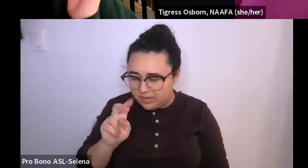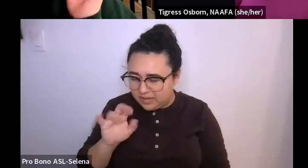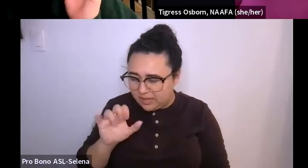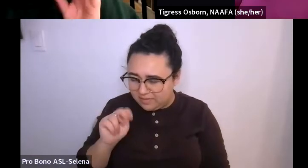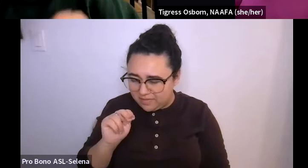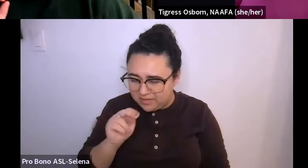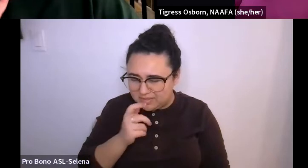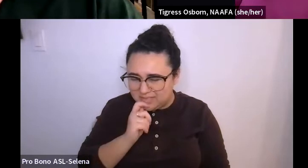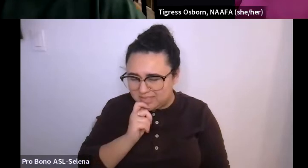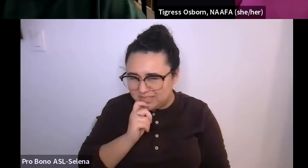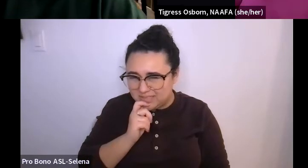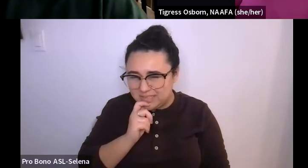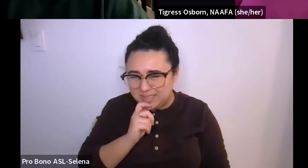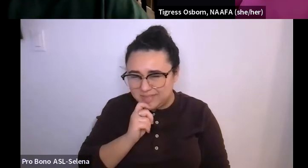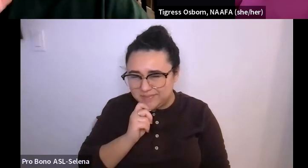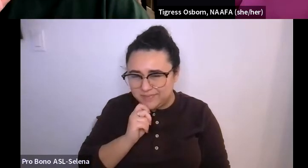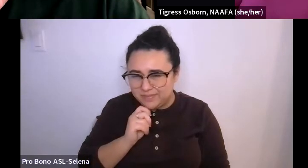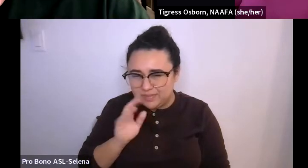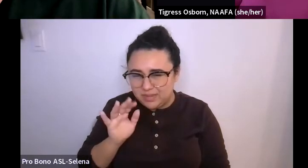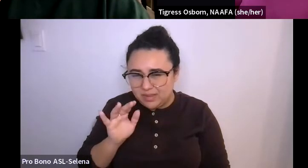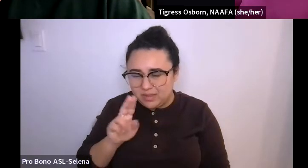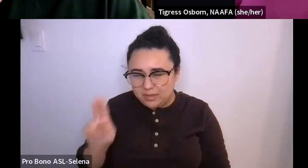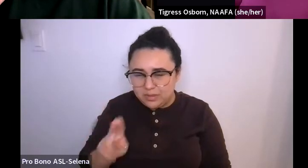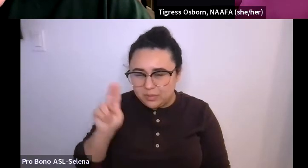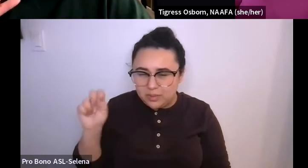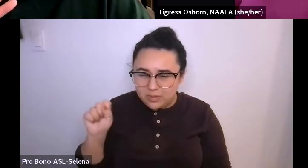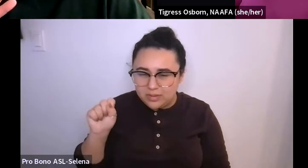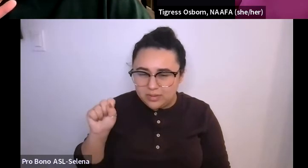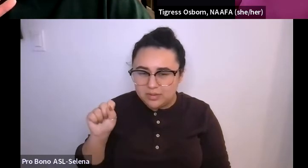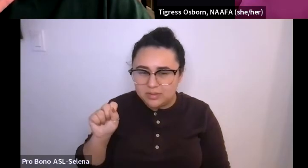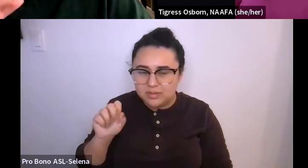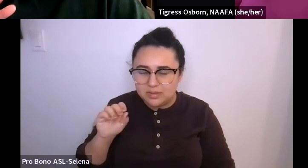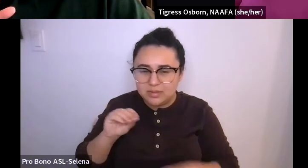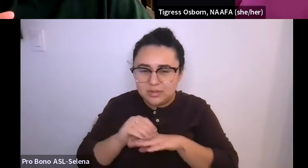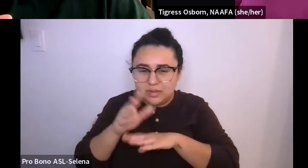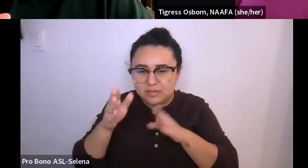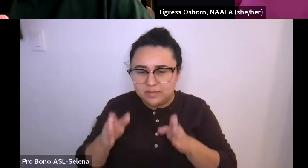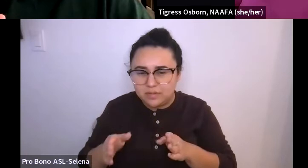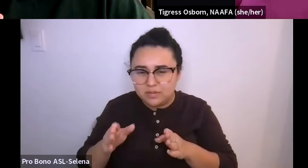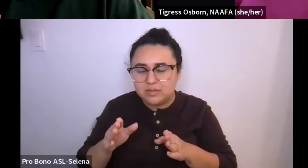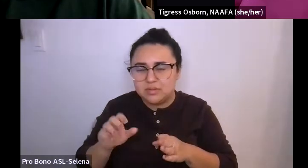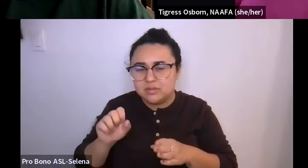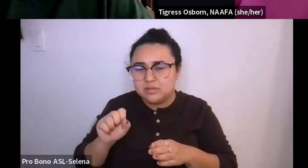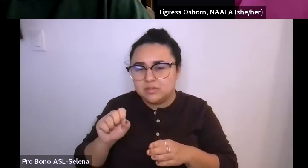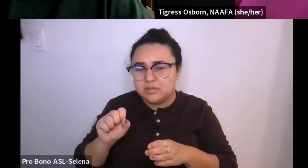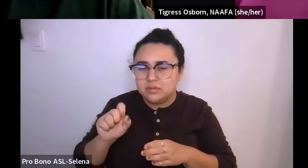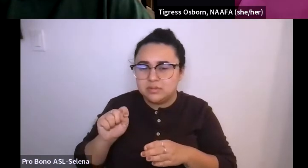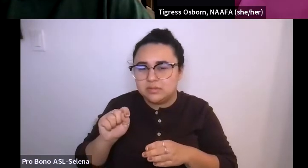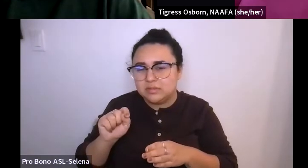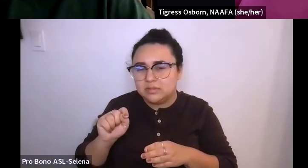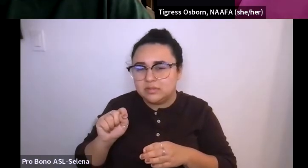he's a US influencer, stylish,